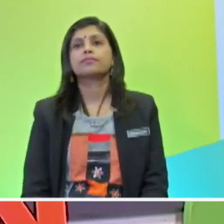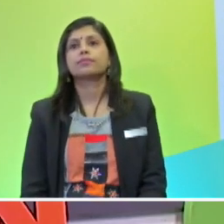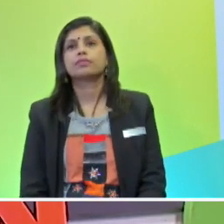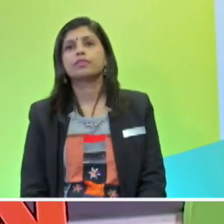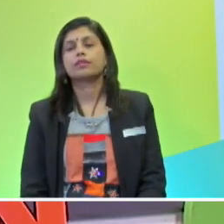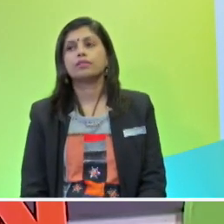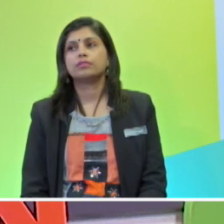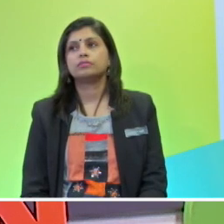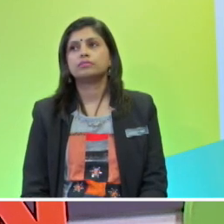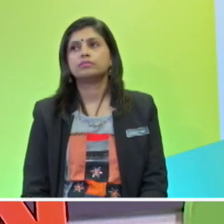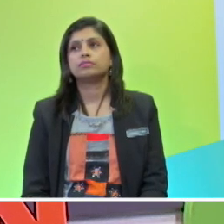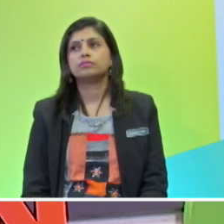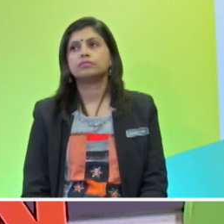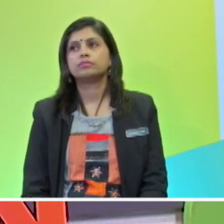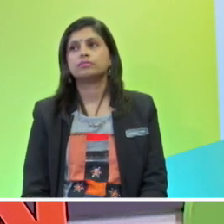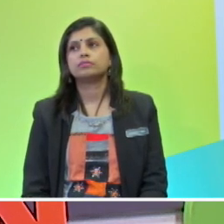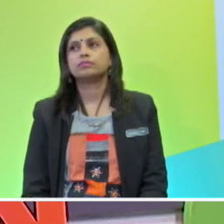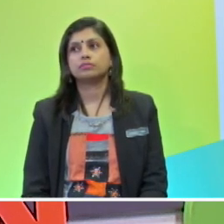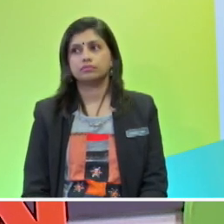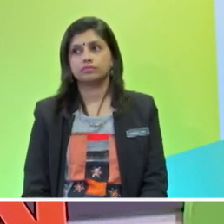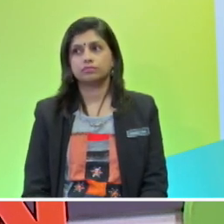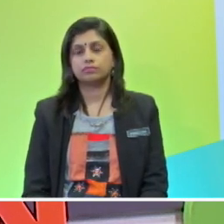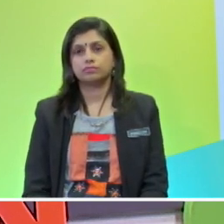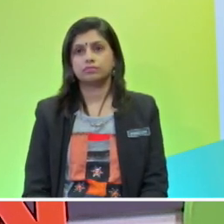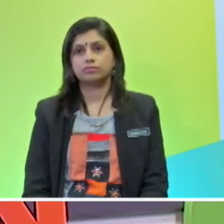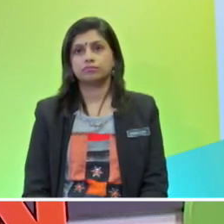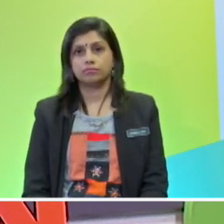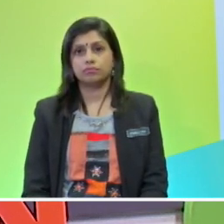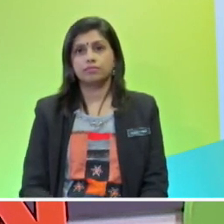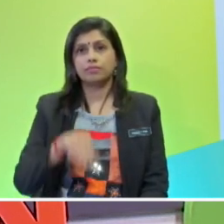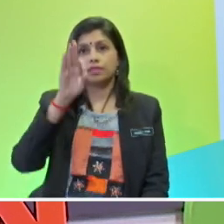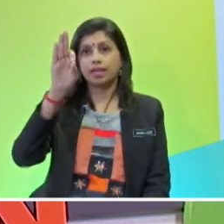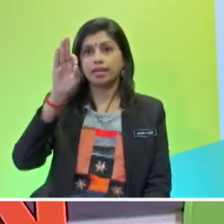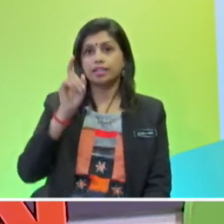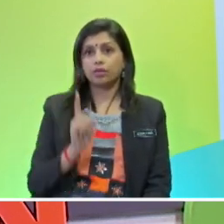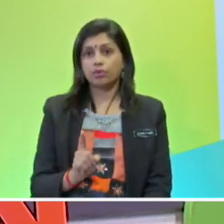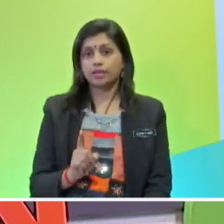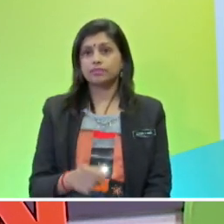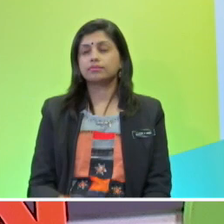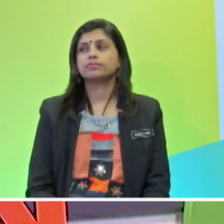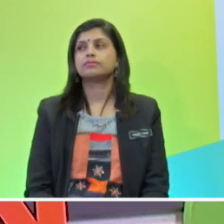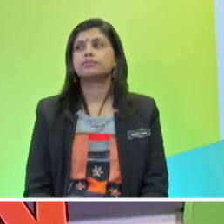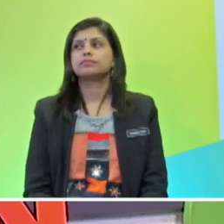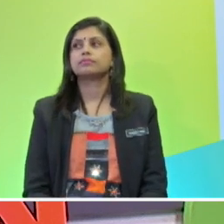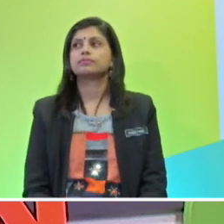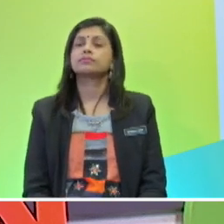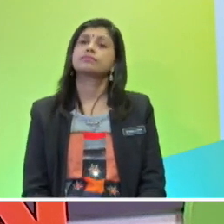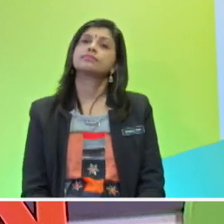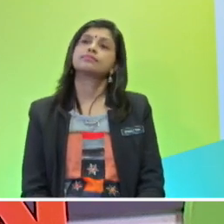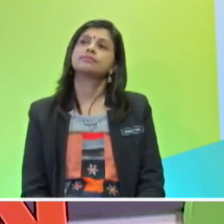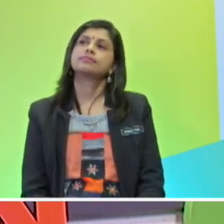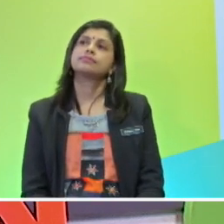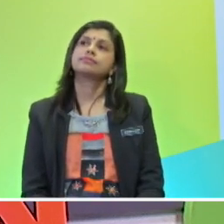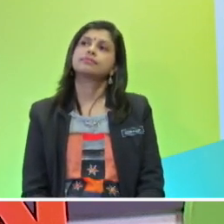that into improper fraction. Okay, here. So Before it's you 6 proceed the over KCF, you must convert the whole number